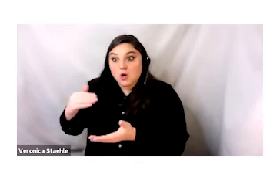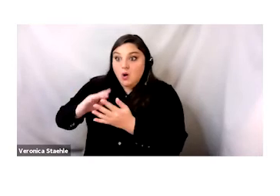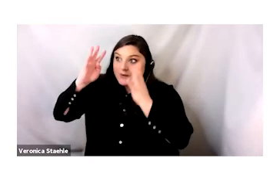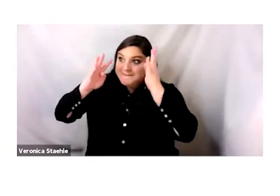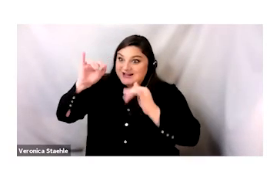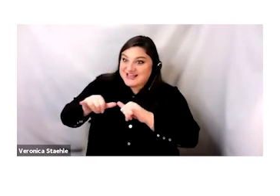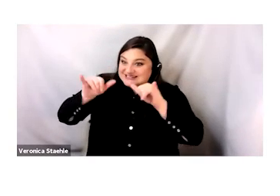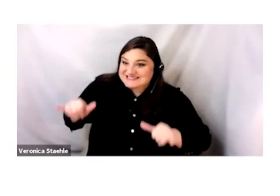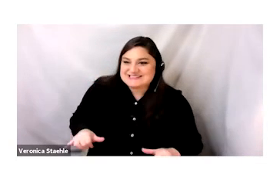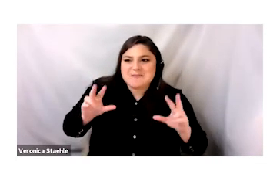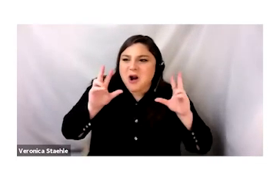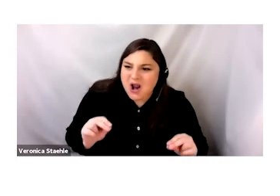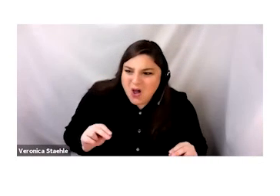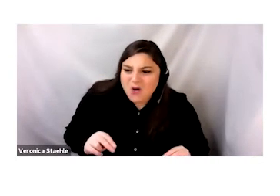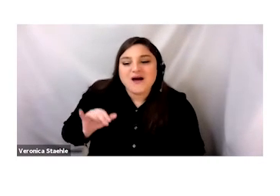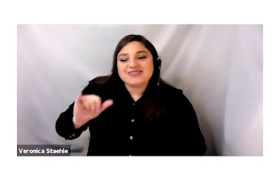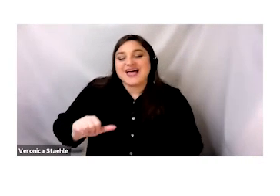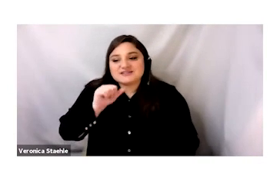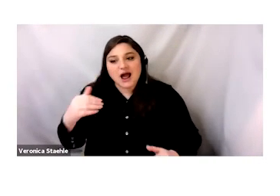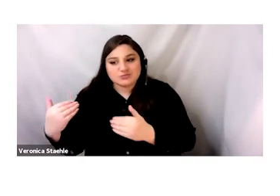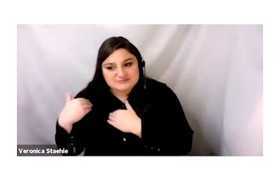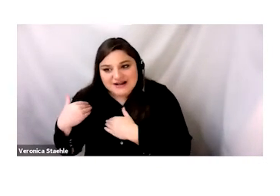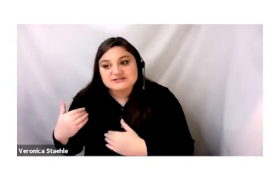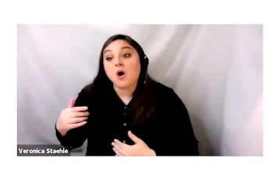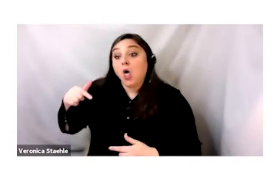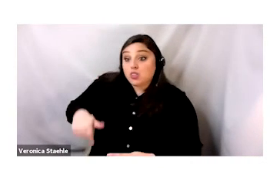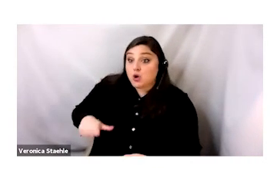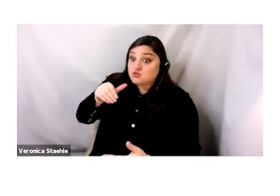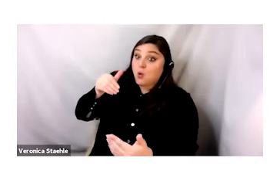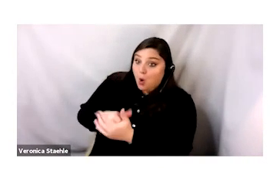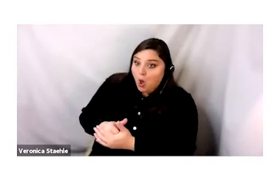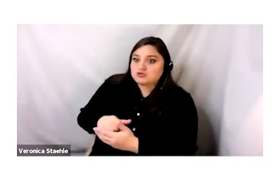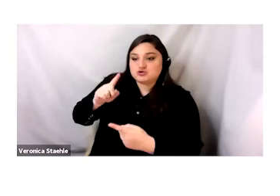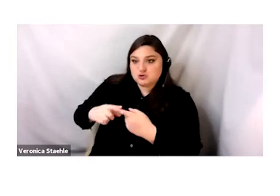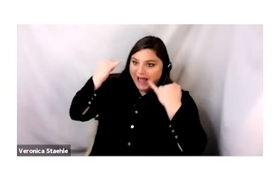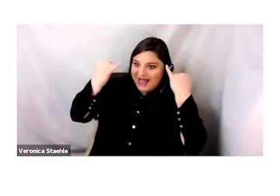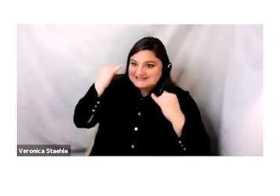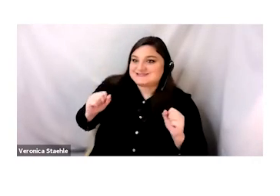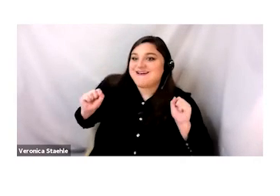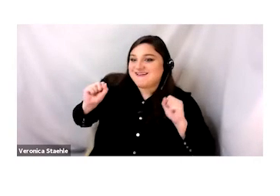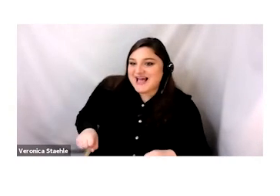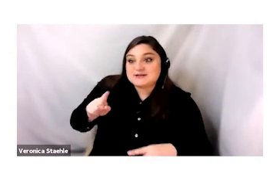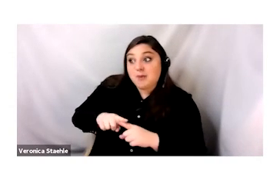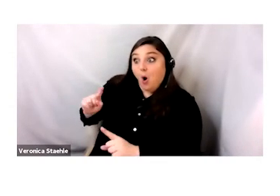That is irresponsible. That is just foolery. And that's something we